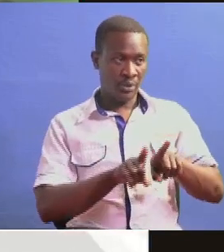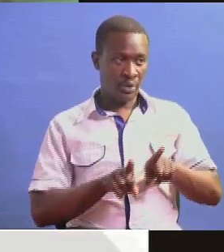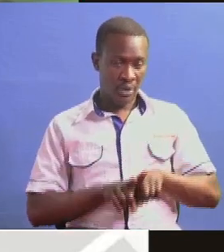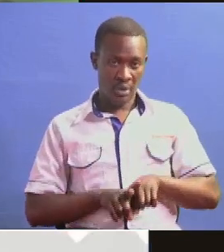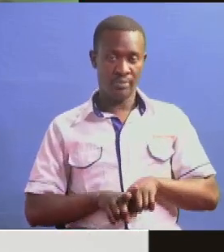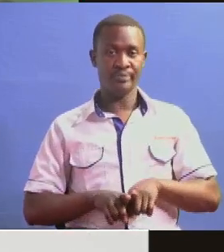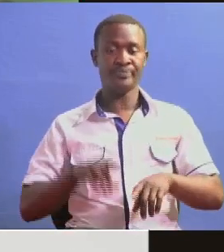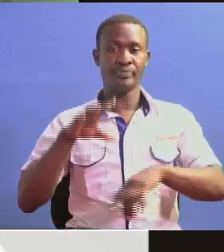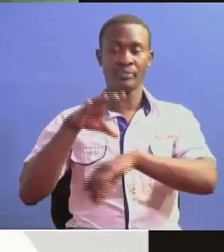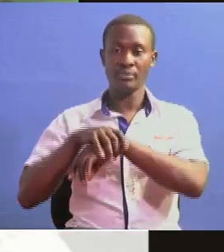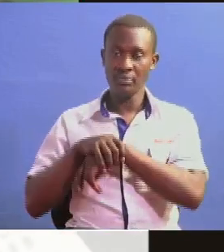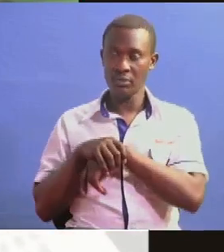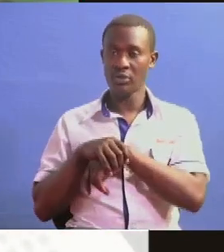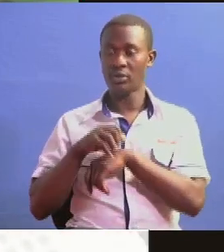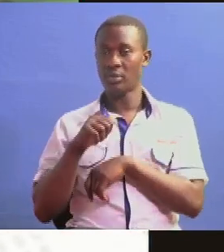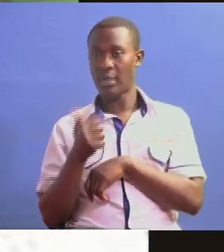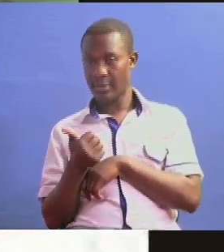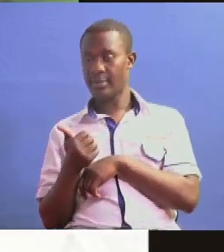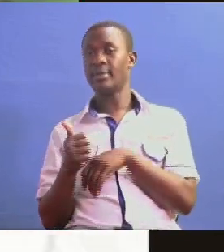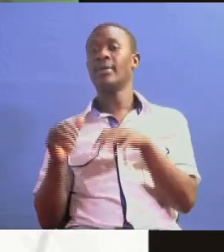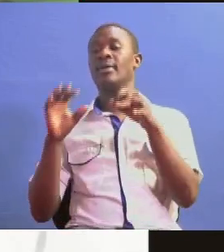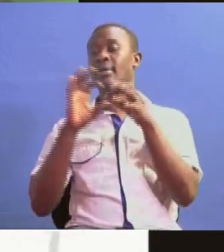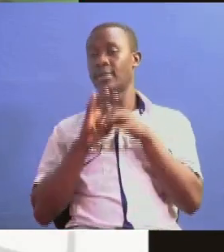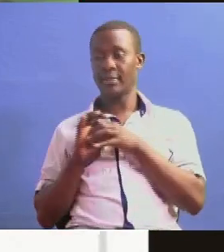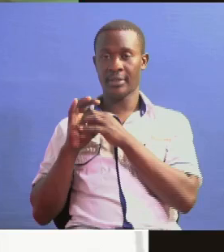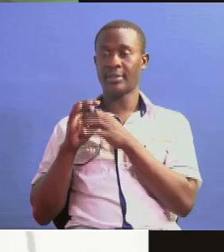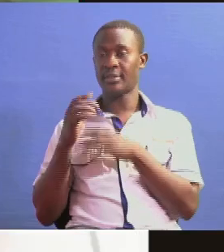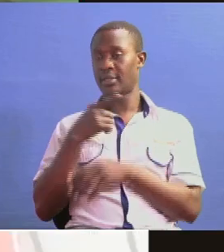get into other culture, like